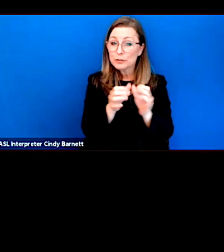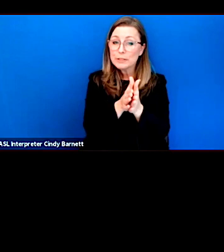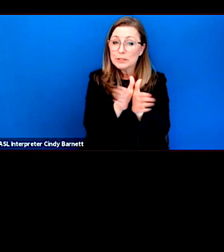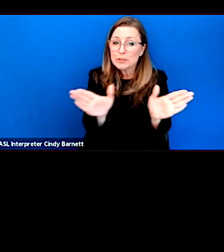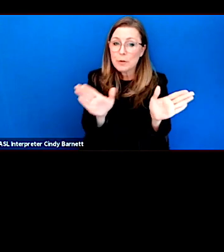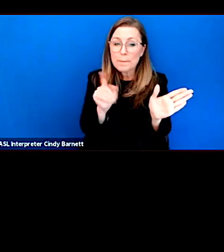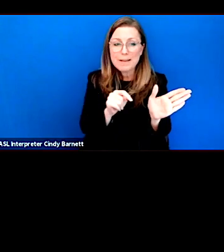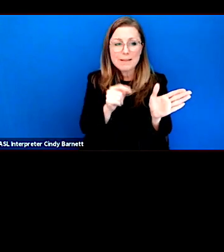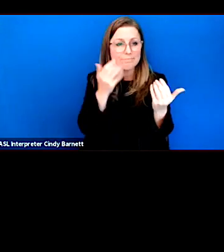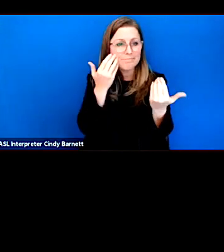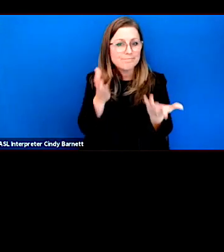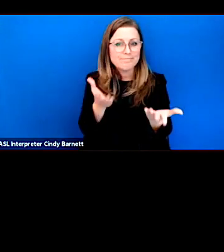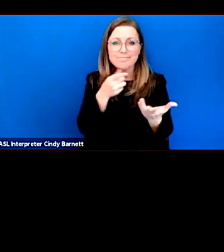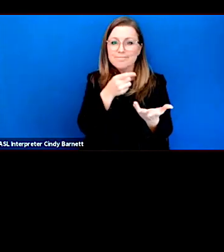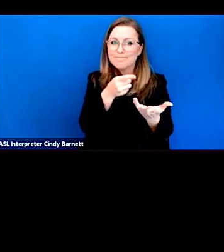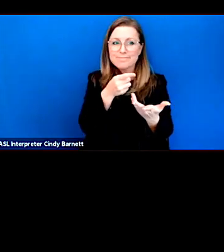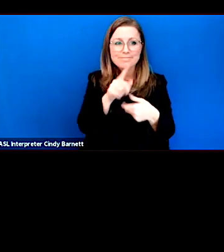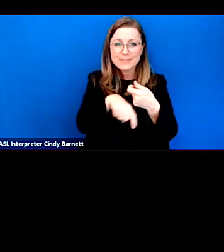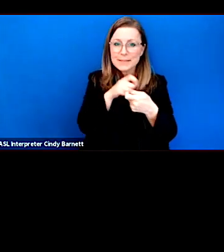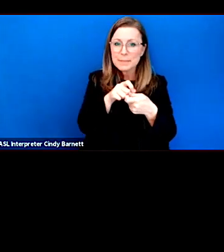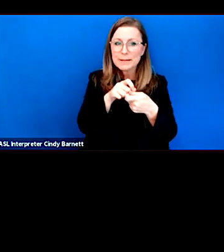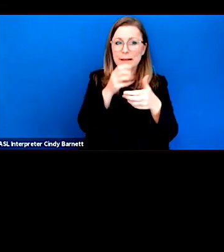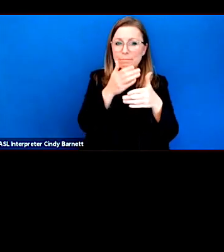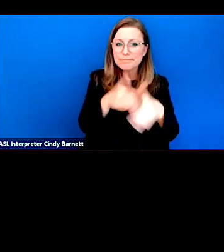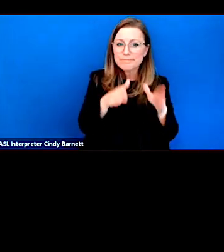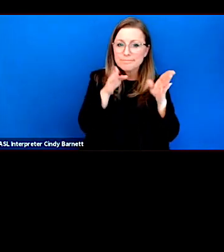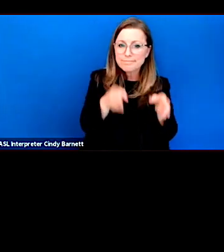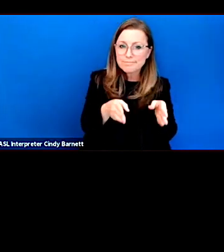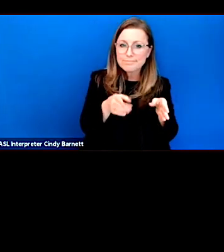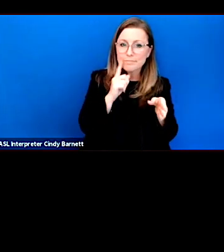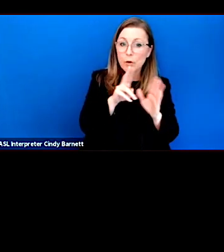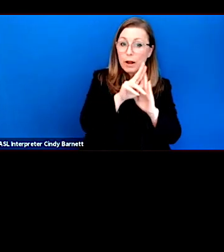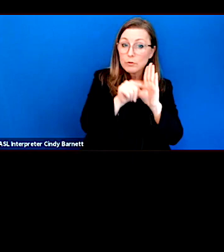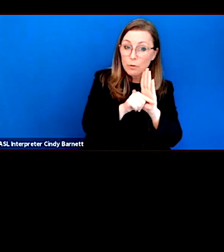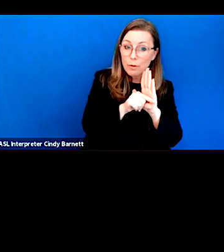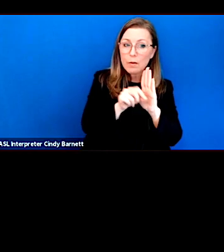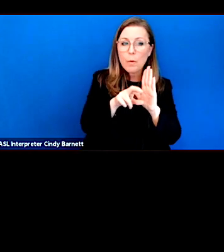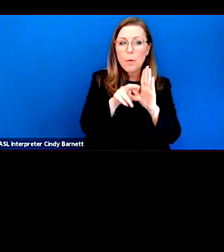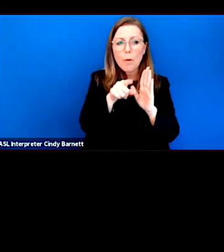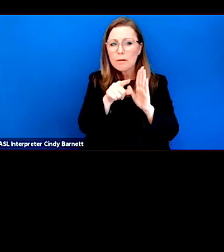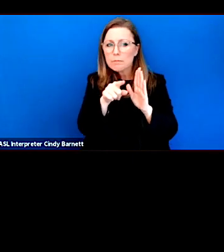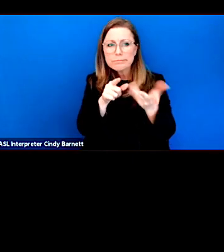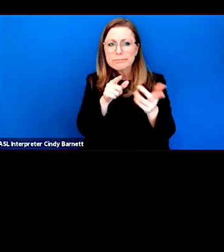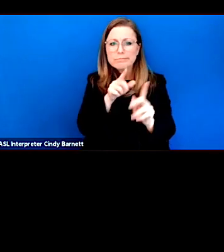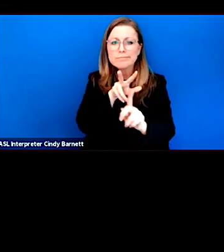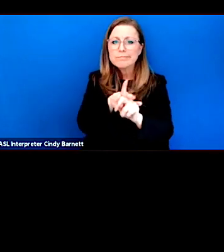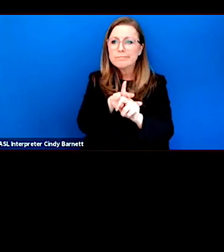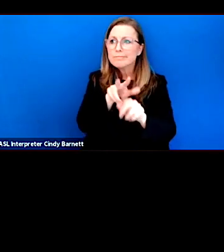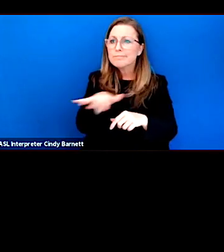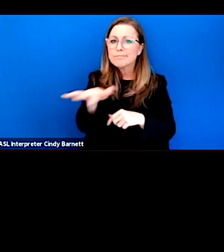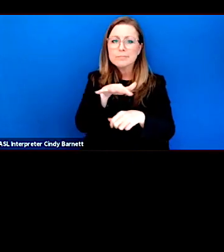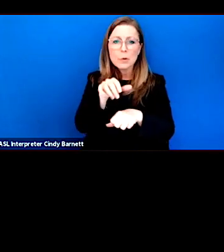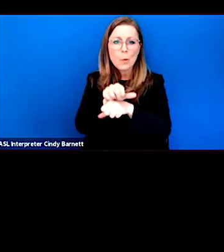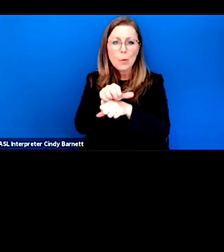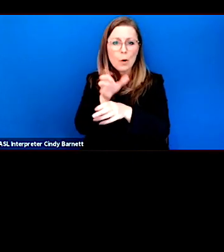level or the workplace. We will keep it for now until we have access to the full text and